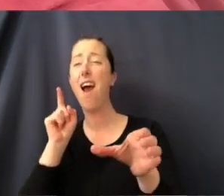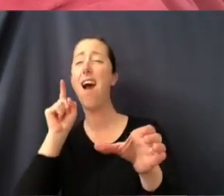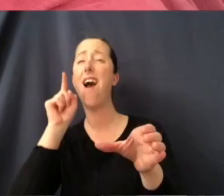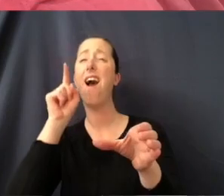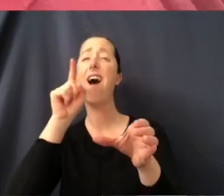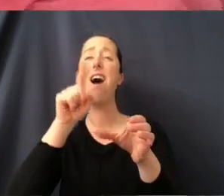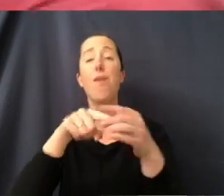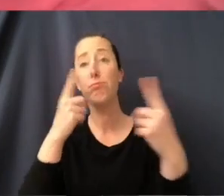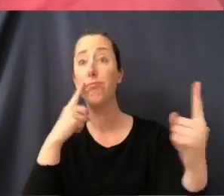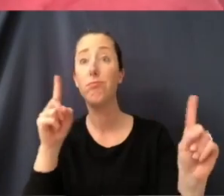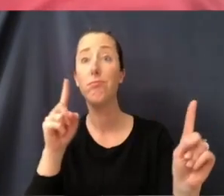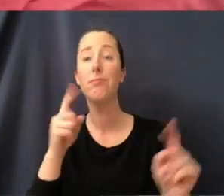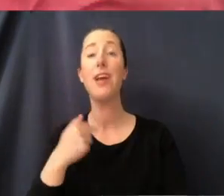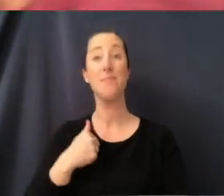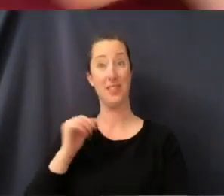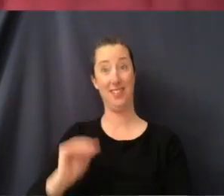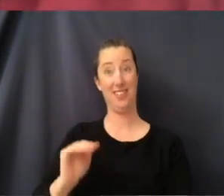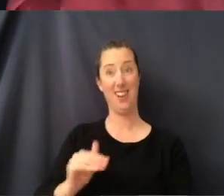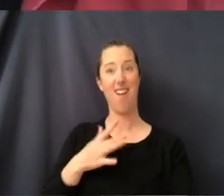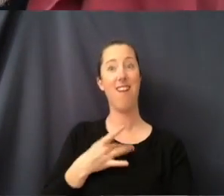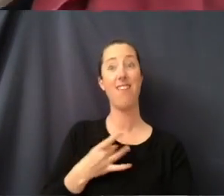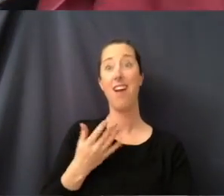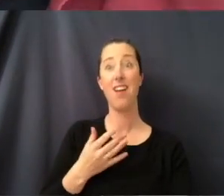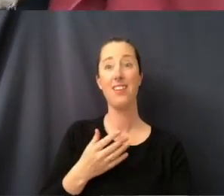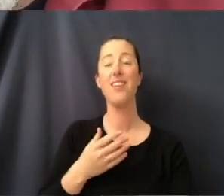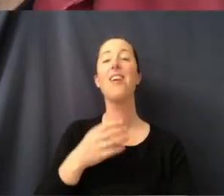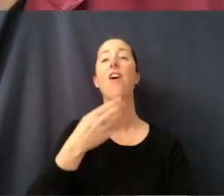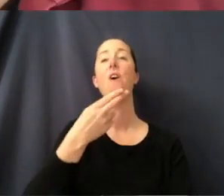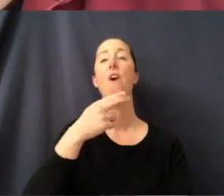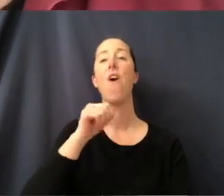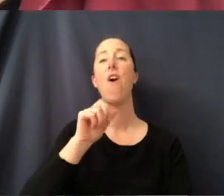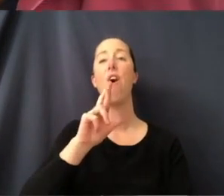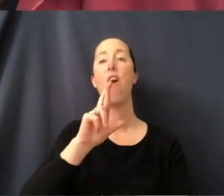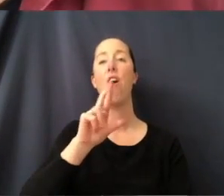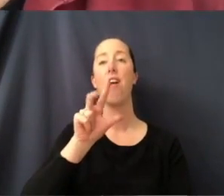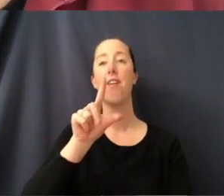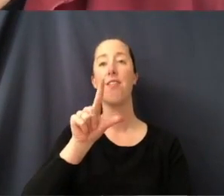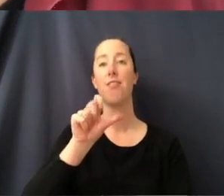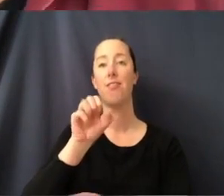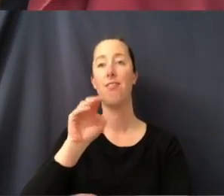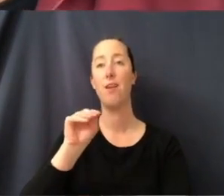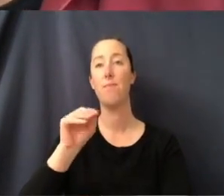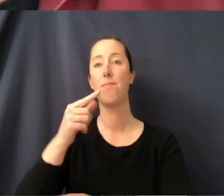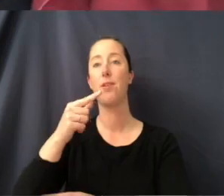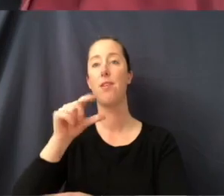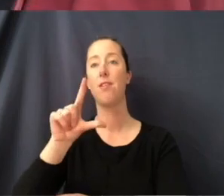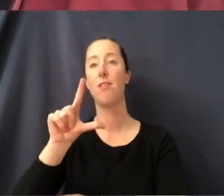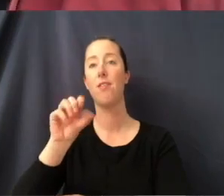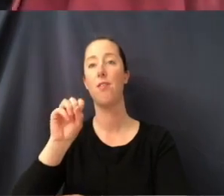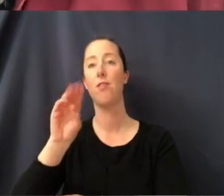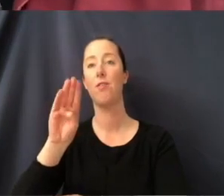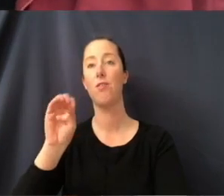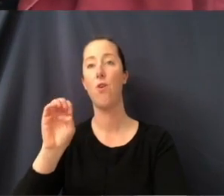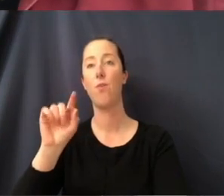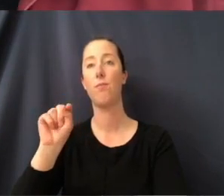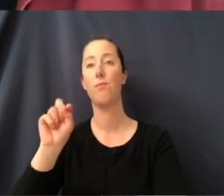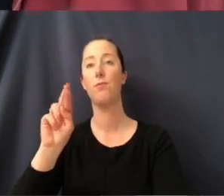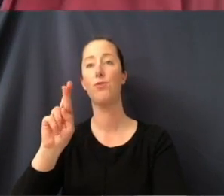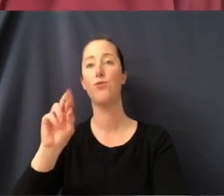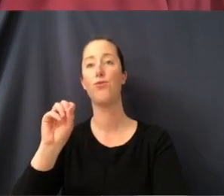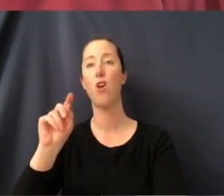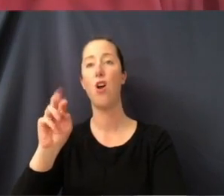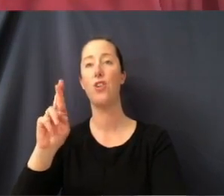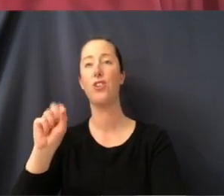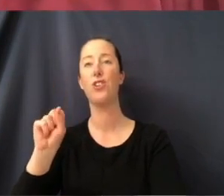little, I used to really like the Harlem Globetrotters. Like, it was something I looked forward to seeing them on TV. They were silly, and they were really good basketball